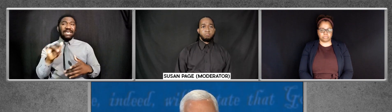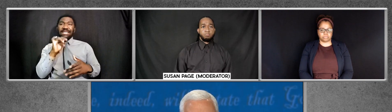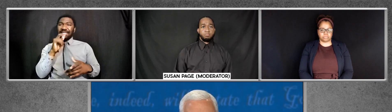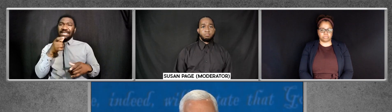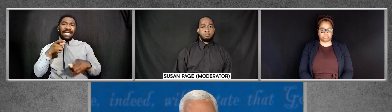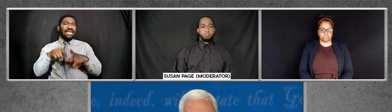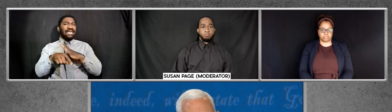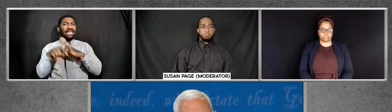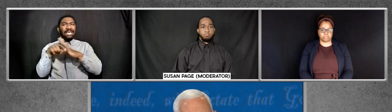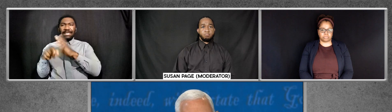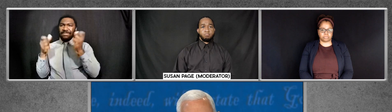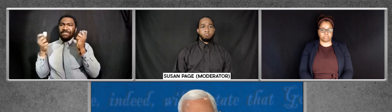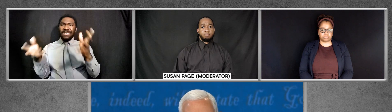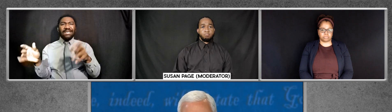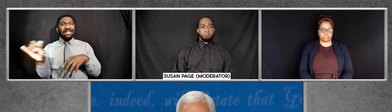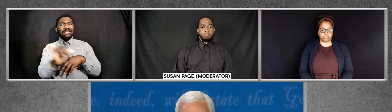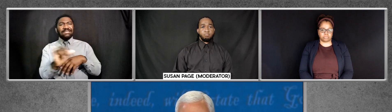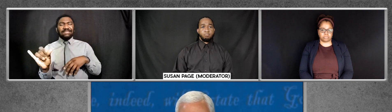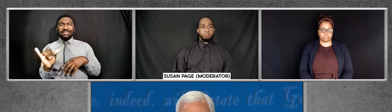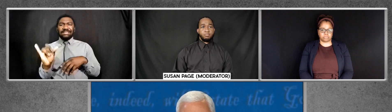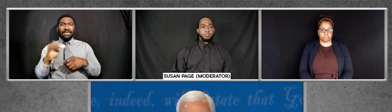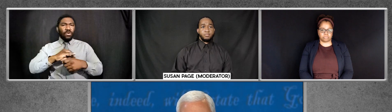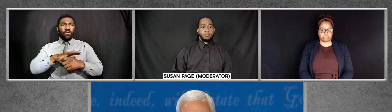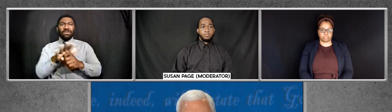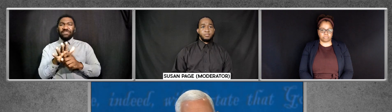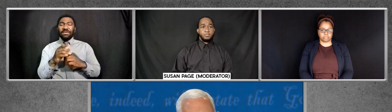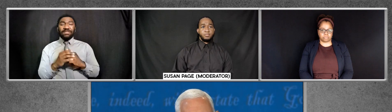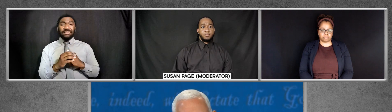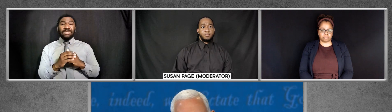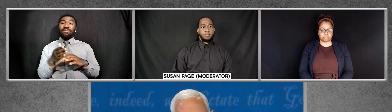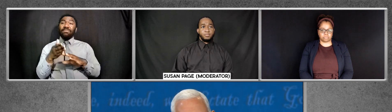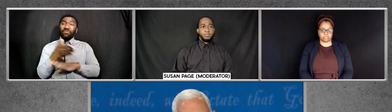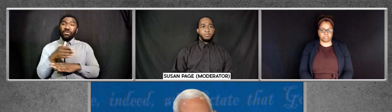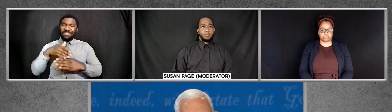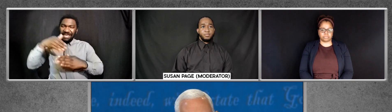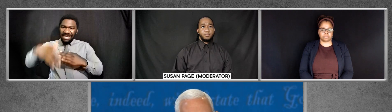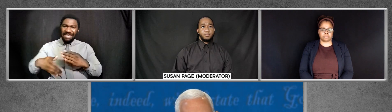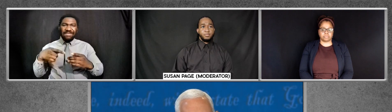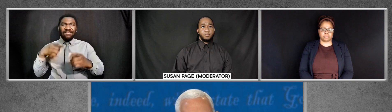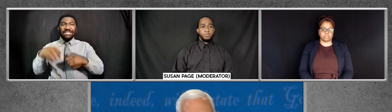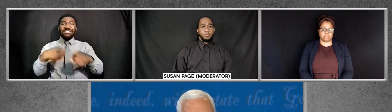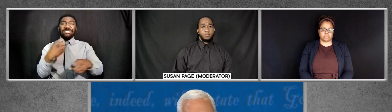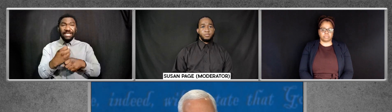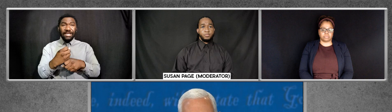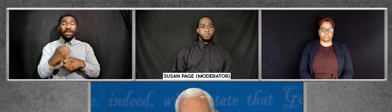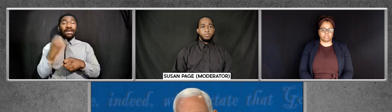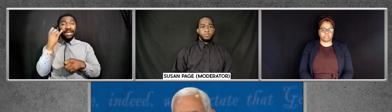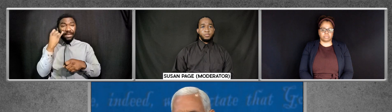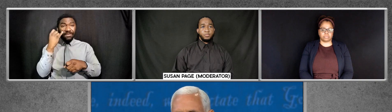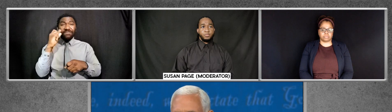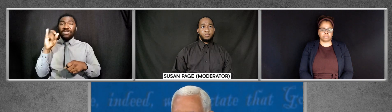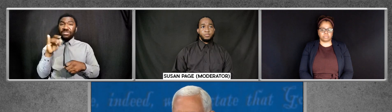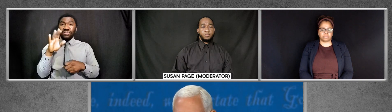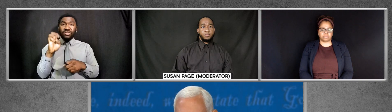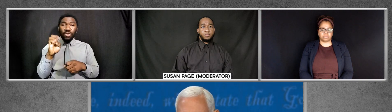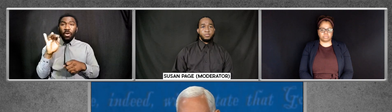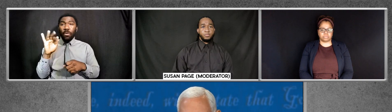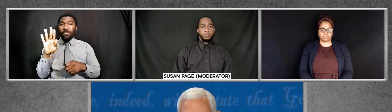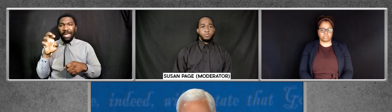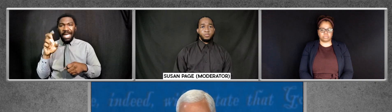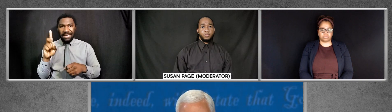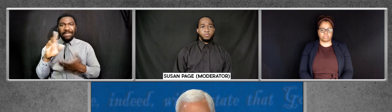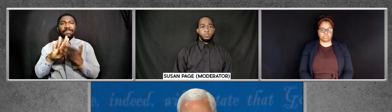coronavirus. But before the end of the year, when Joe Biden was vice president of the United States, not 7.5 million